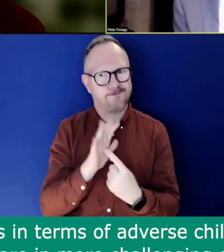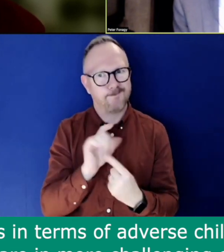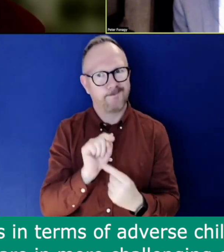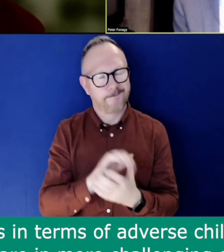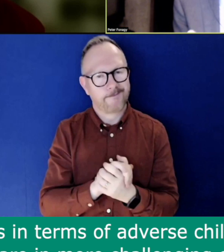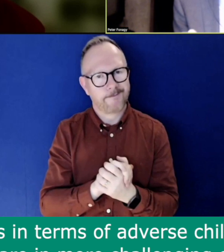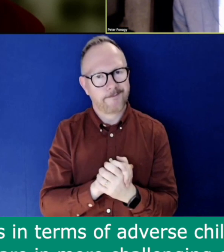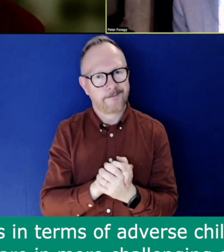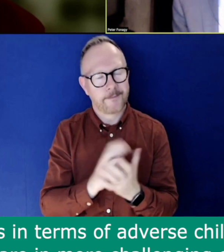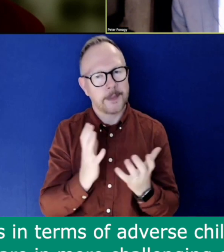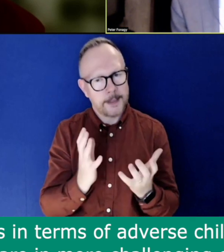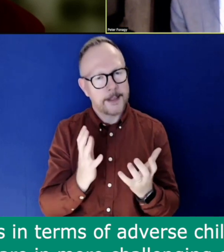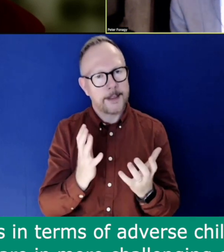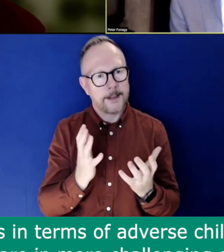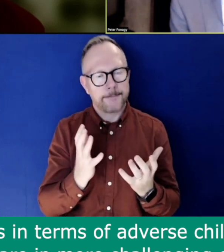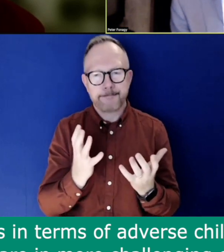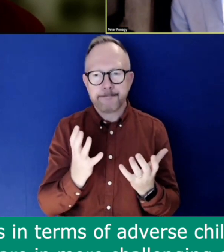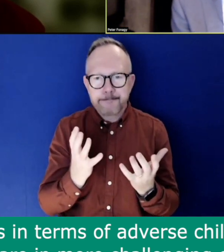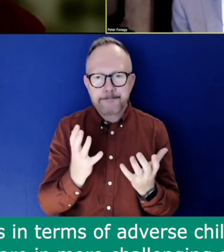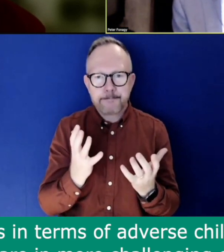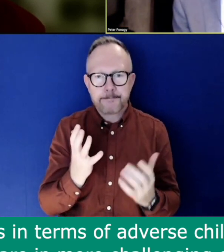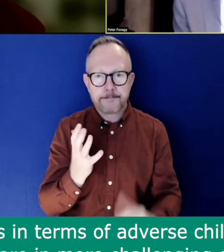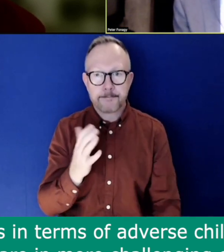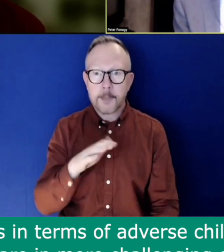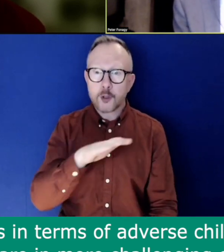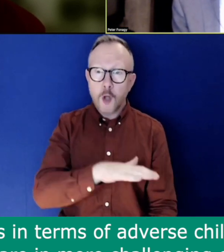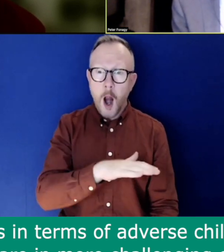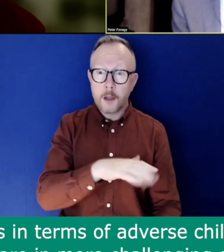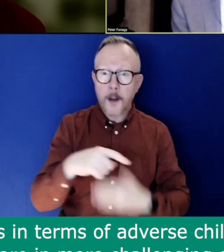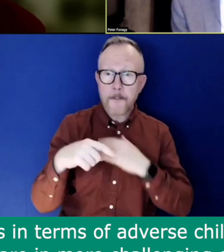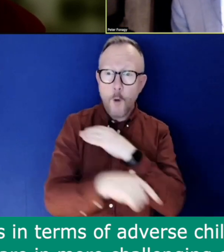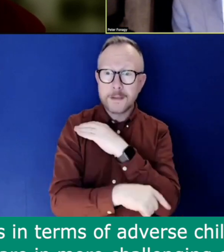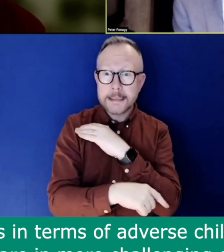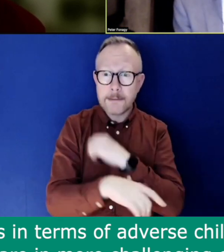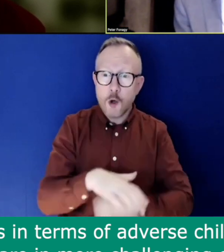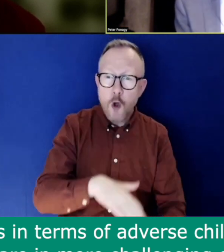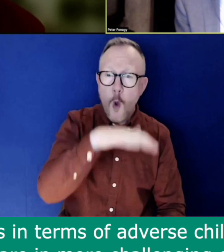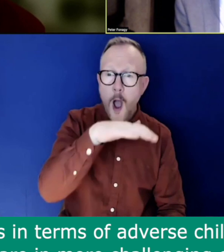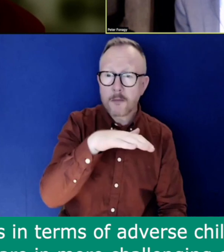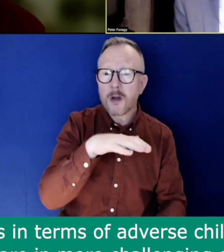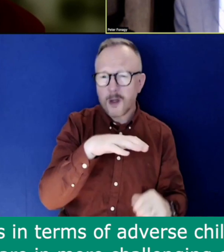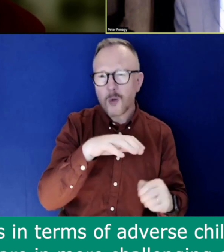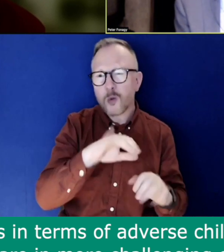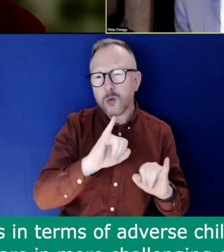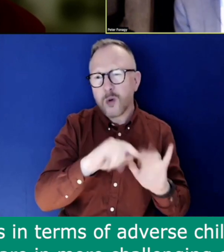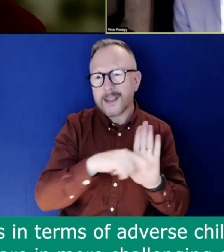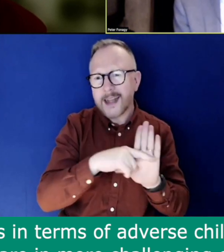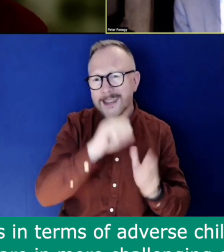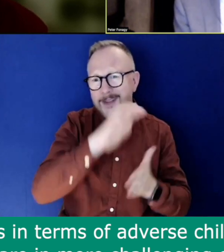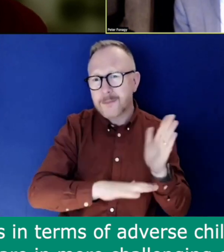is in terms of adverse childhood experiences that impact on those who